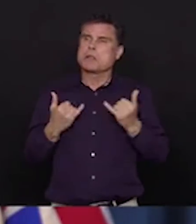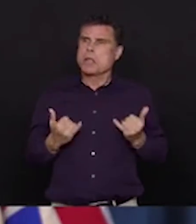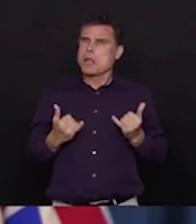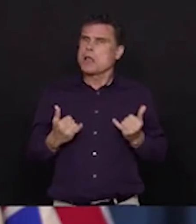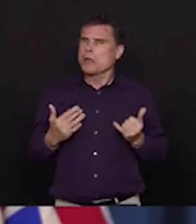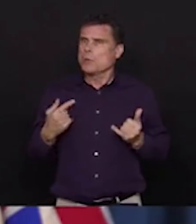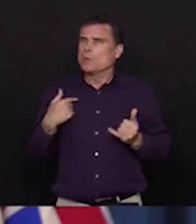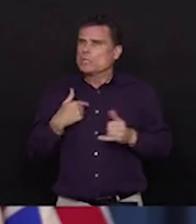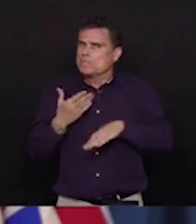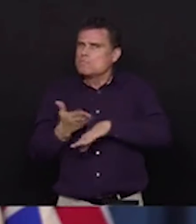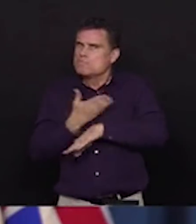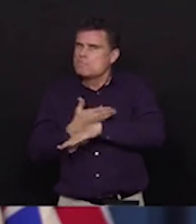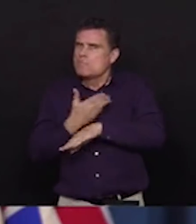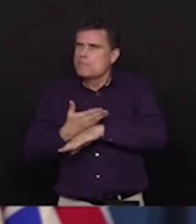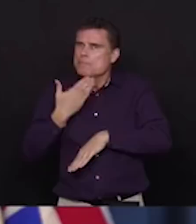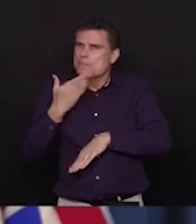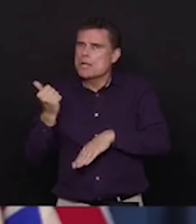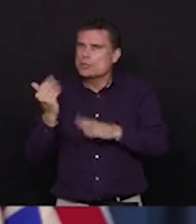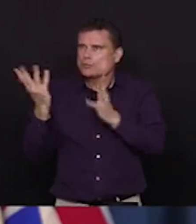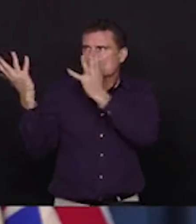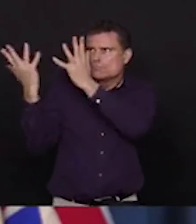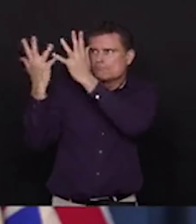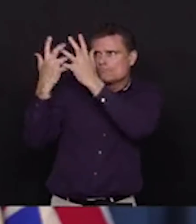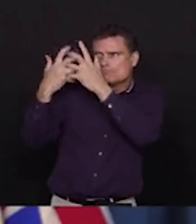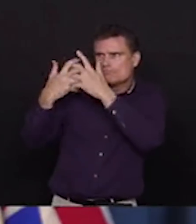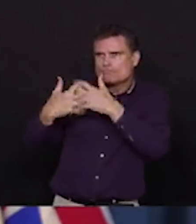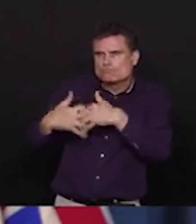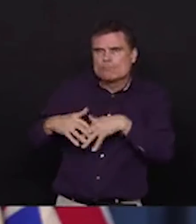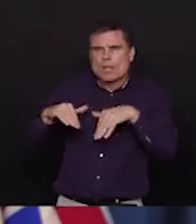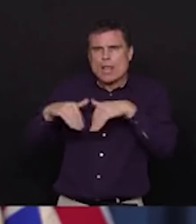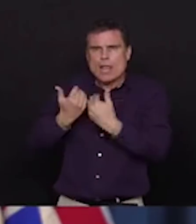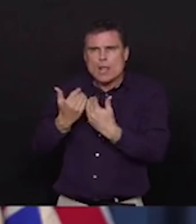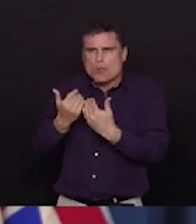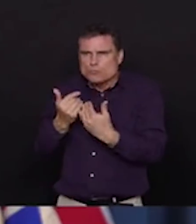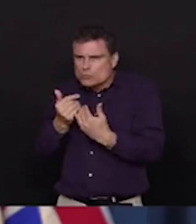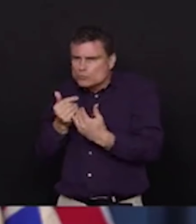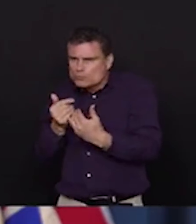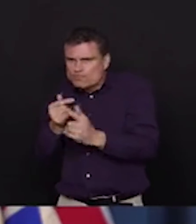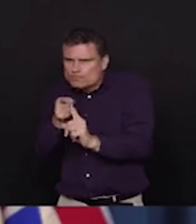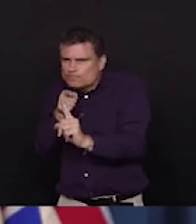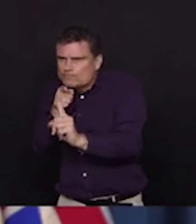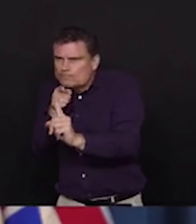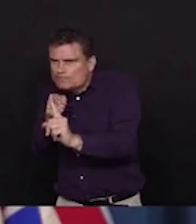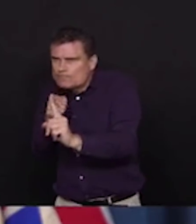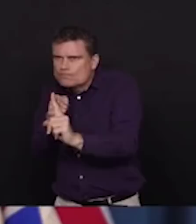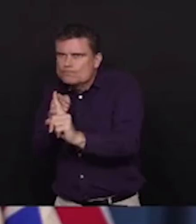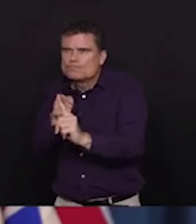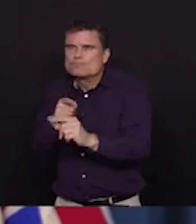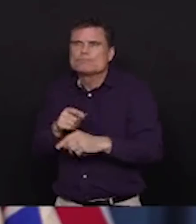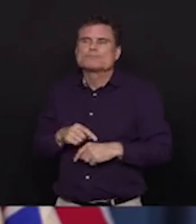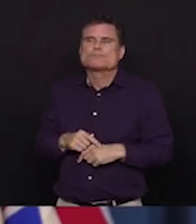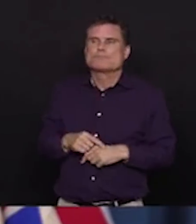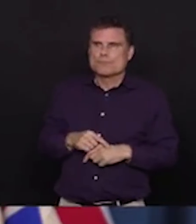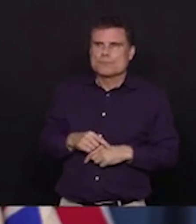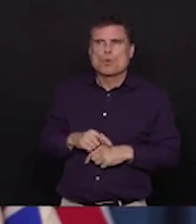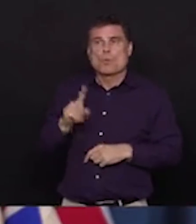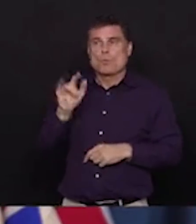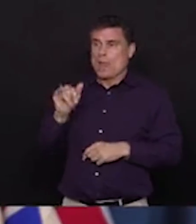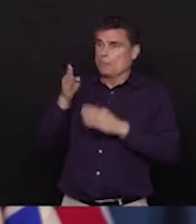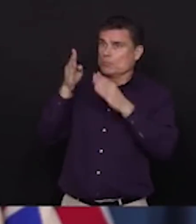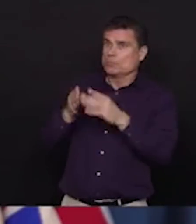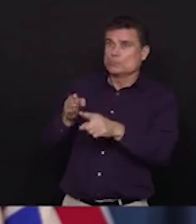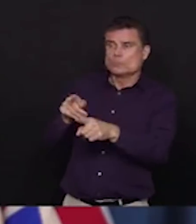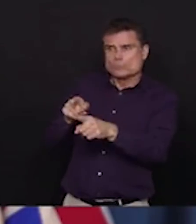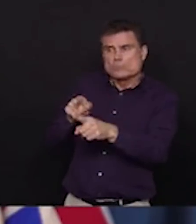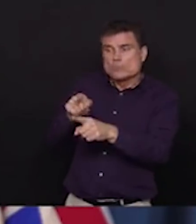people can complain, what's the type of things that can happen and how they can be enforced. So our